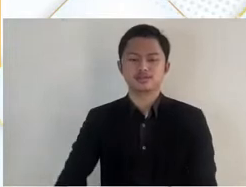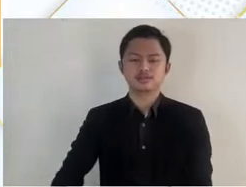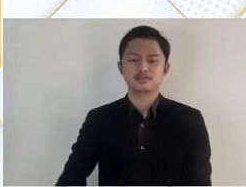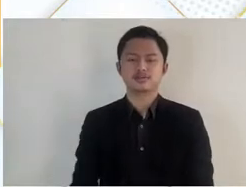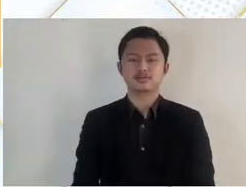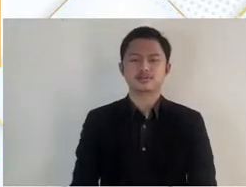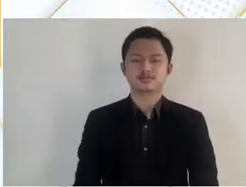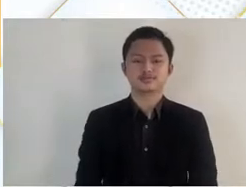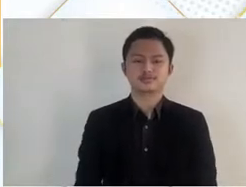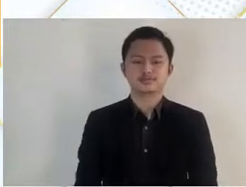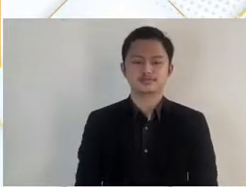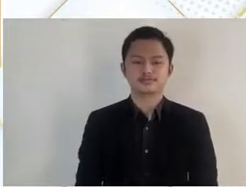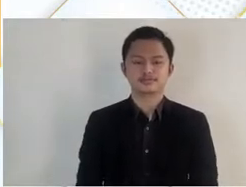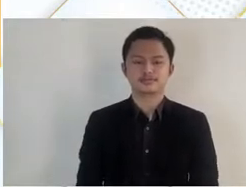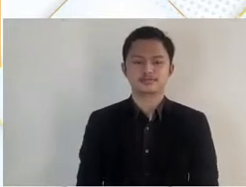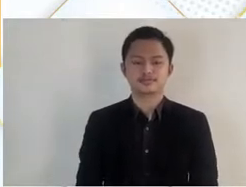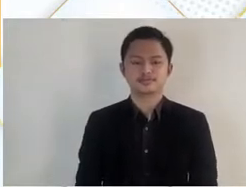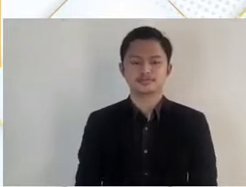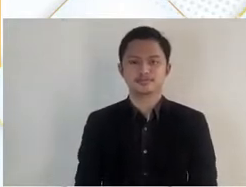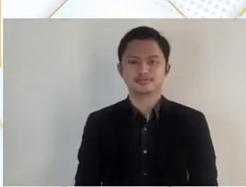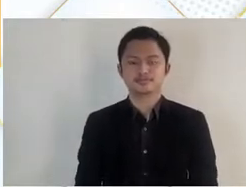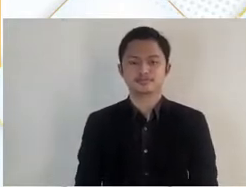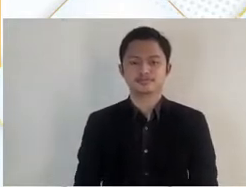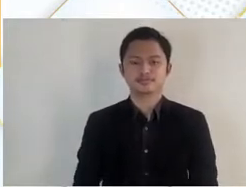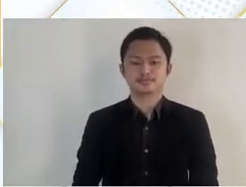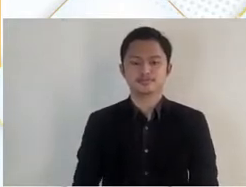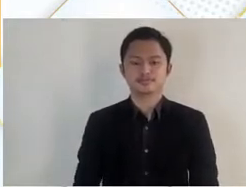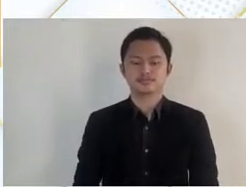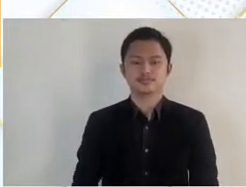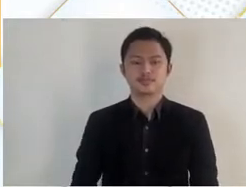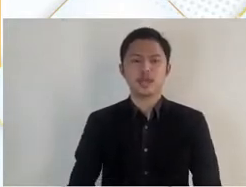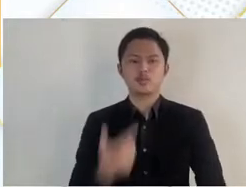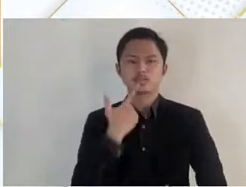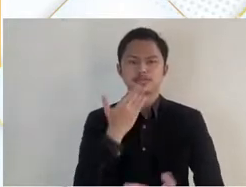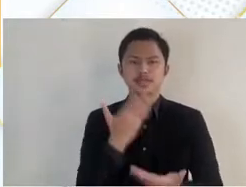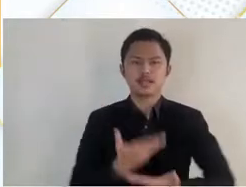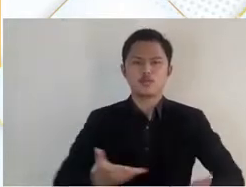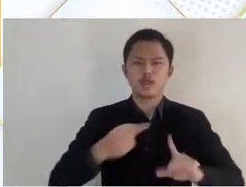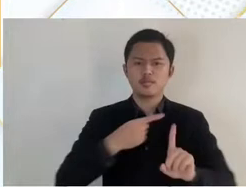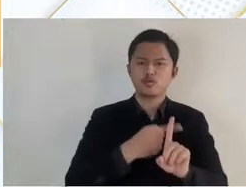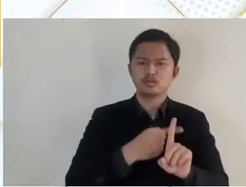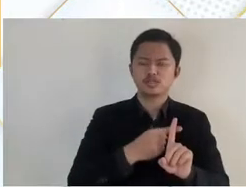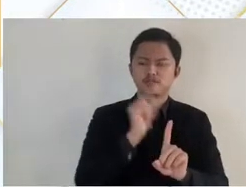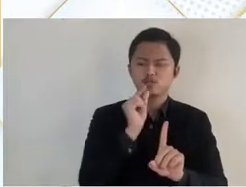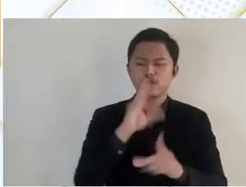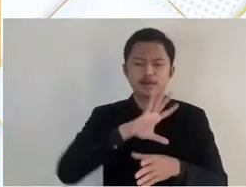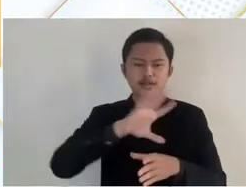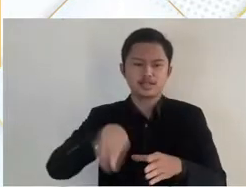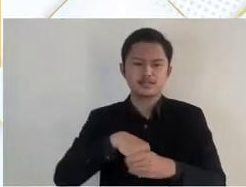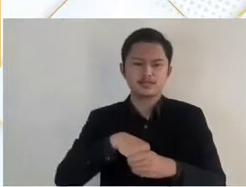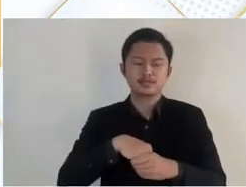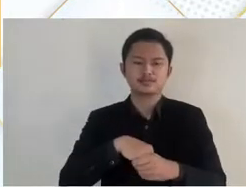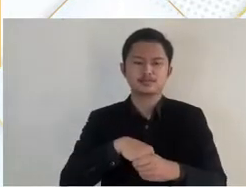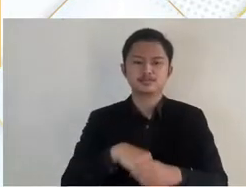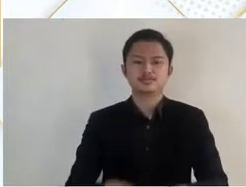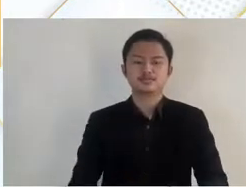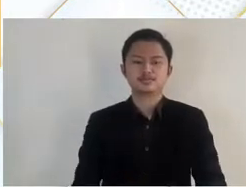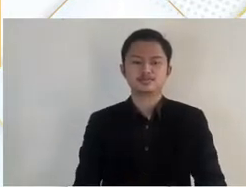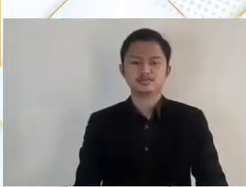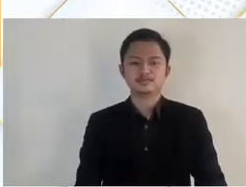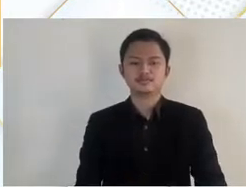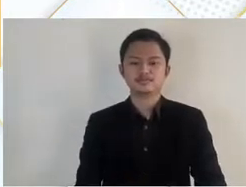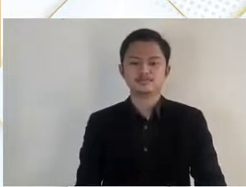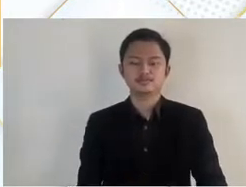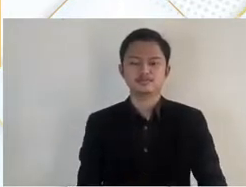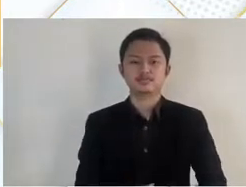that a definite and positive way that we can contribute to peacekeeping initiative is for all member